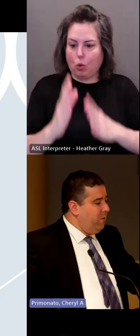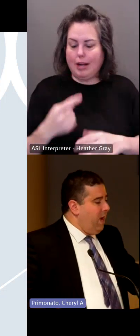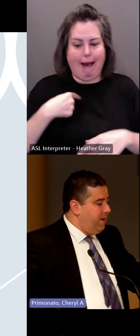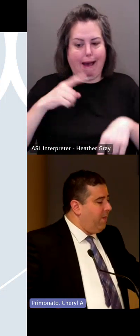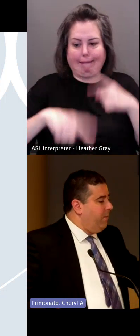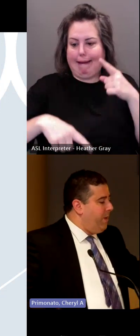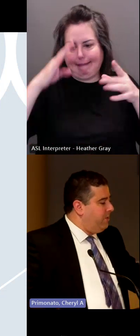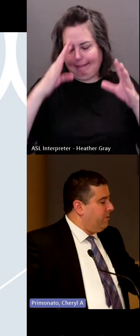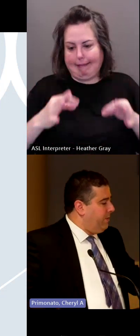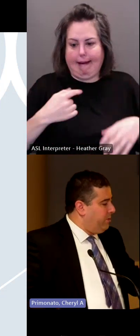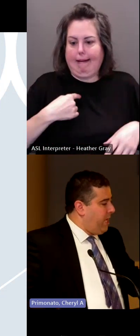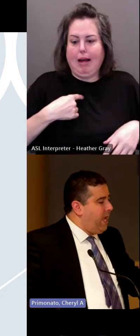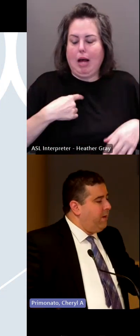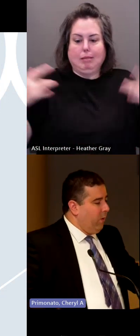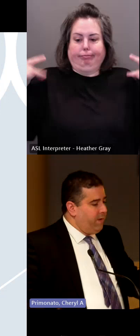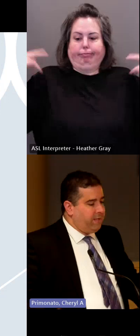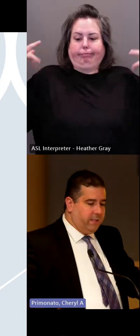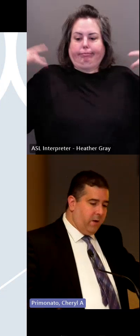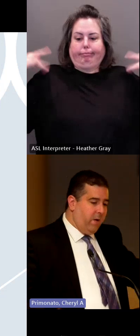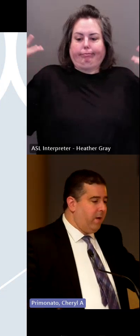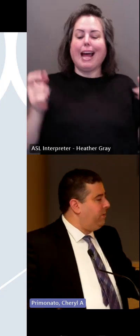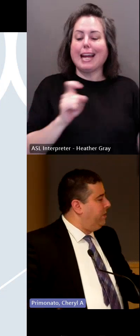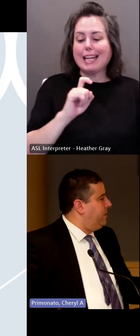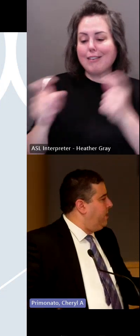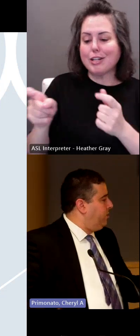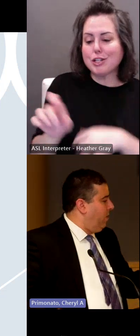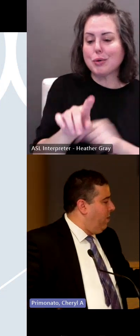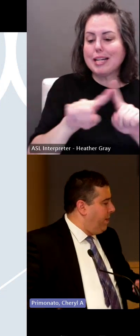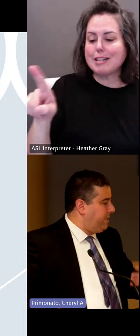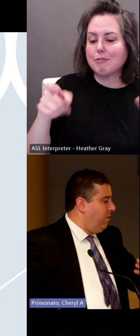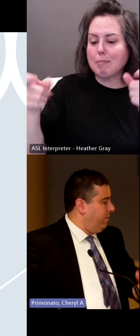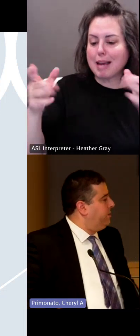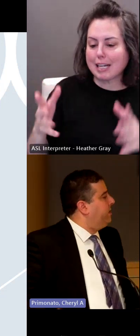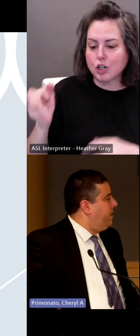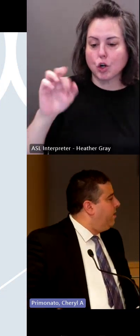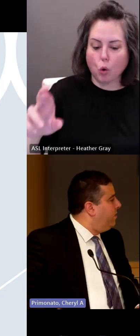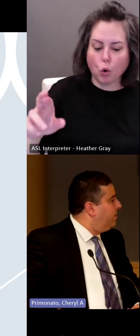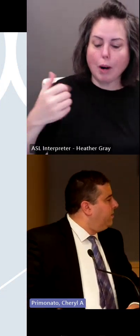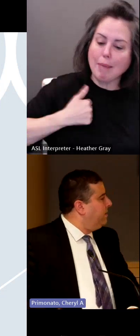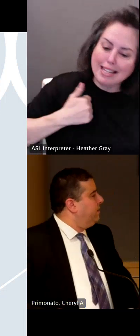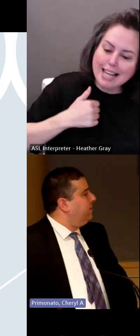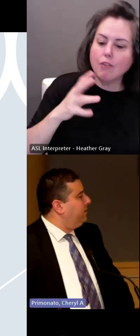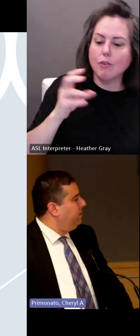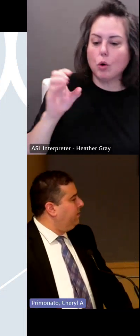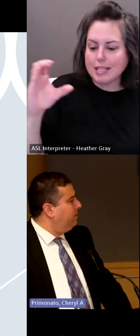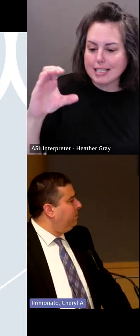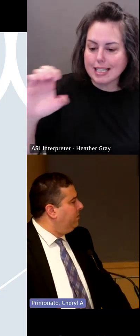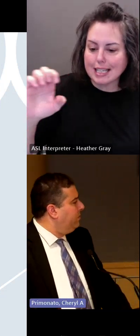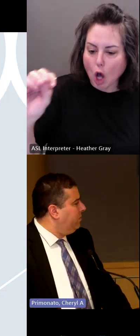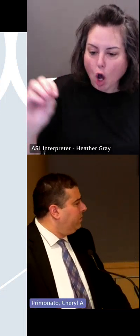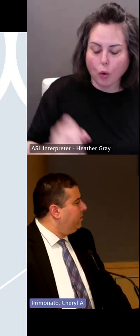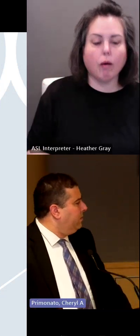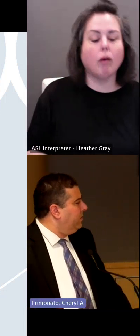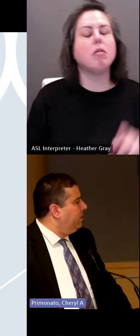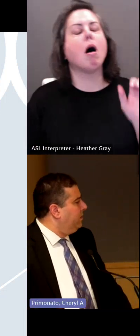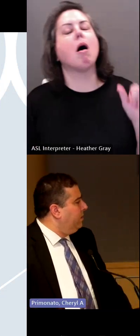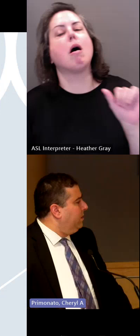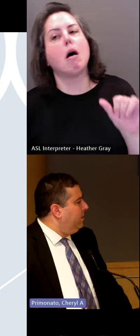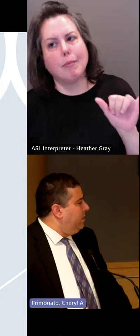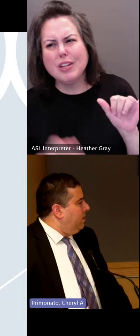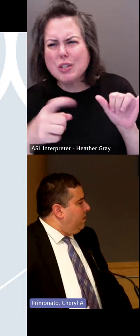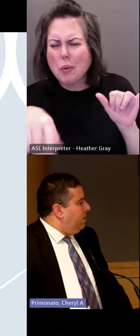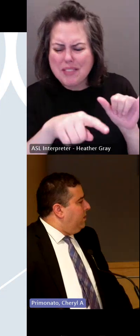those to another manager in their chain, or if necessary, up to the CHRO, myself, or the CEO. Okay. And you're saying when they're hired, it's